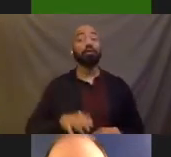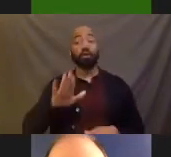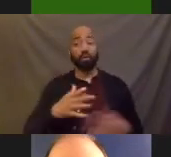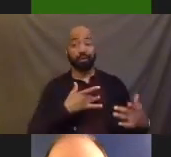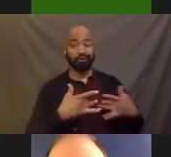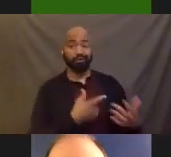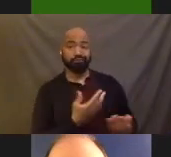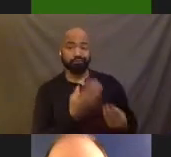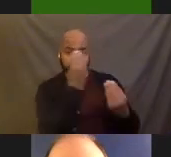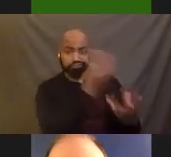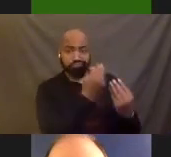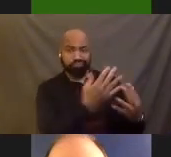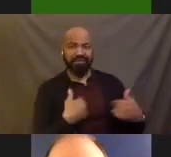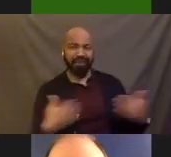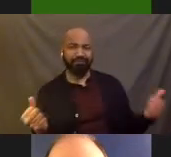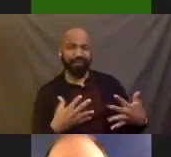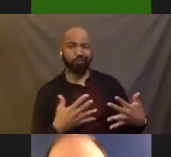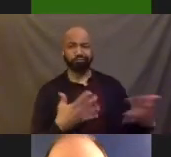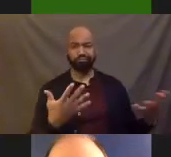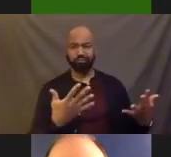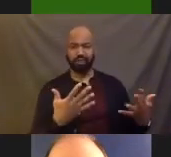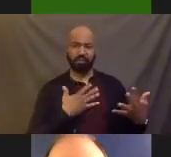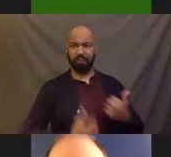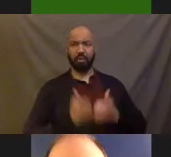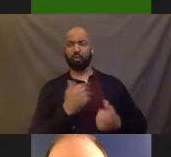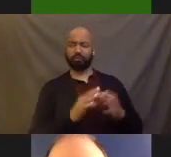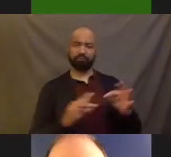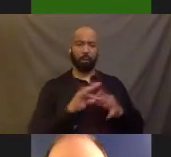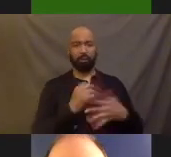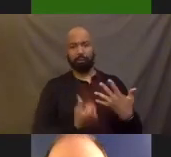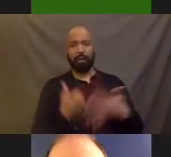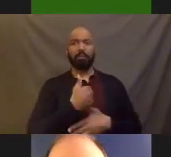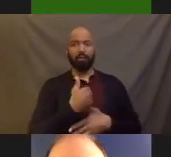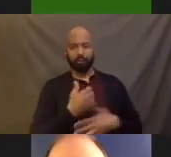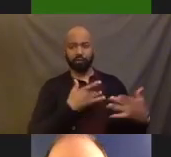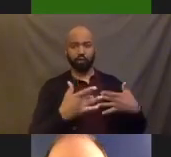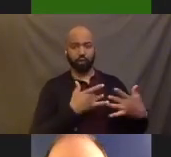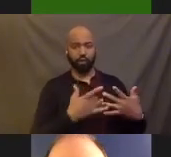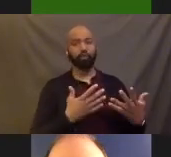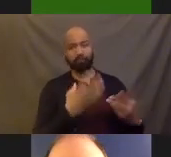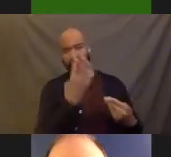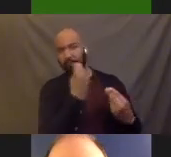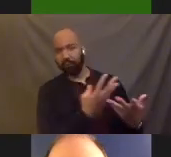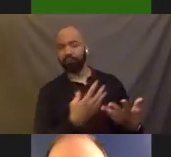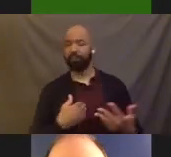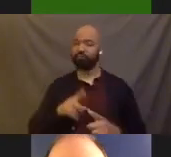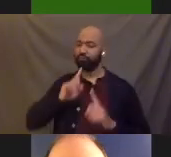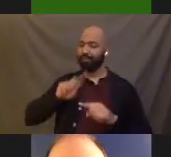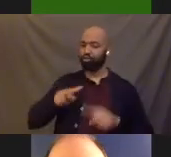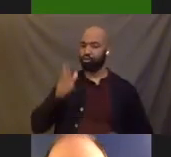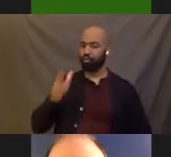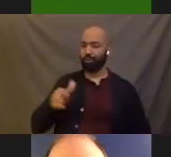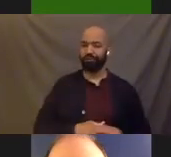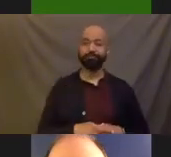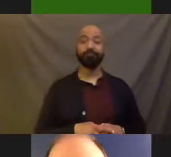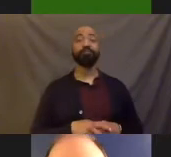your fears, what you're most concerned about after the vaccine, anything. I would also